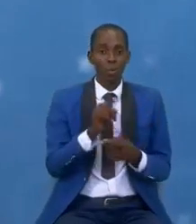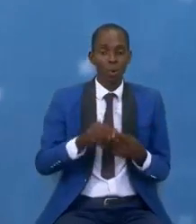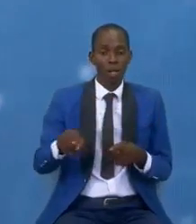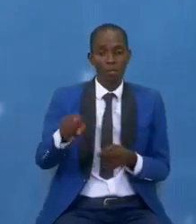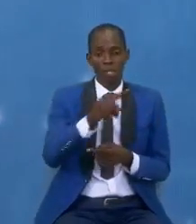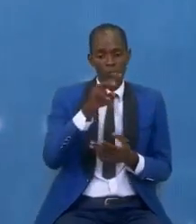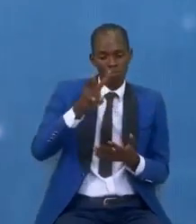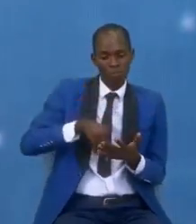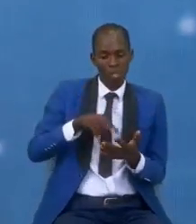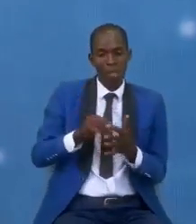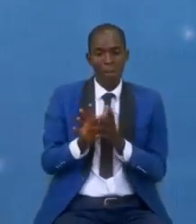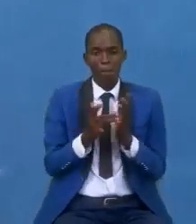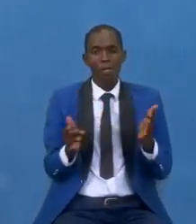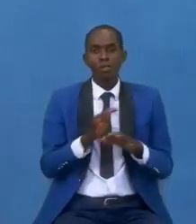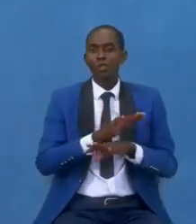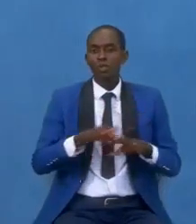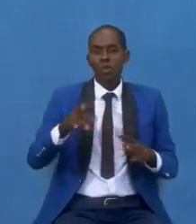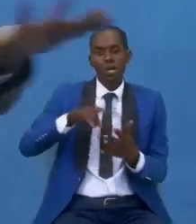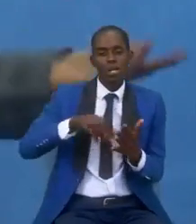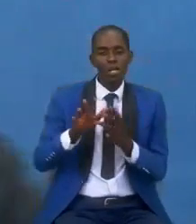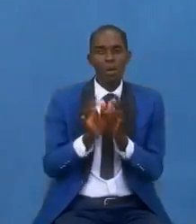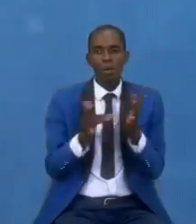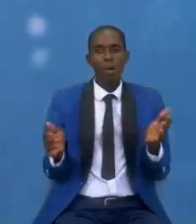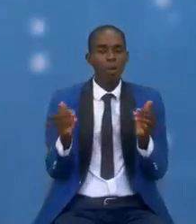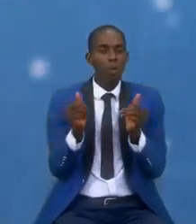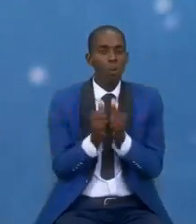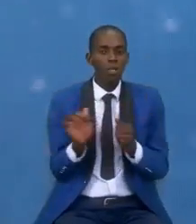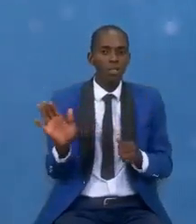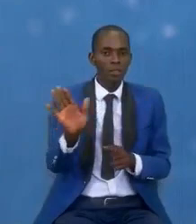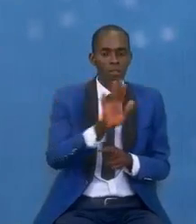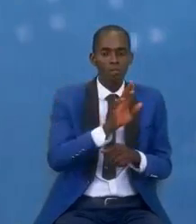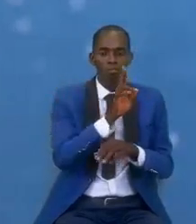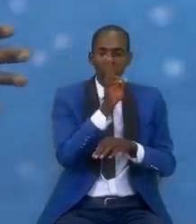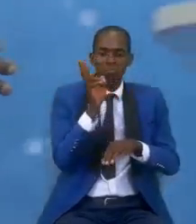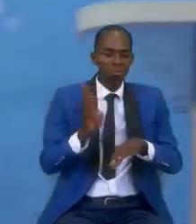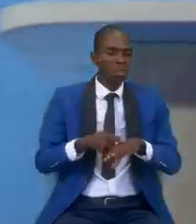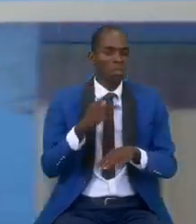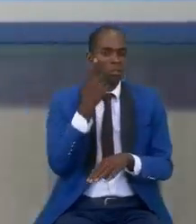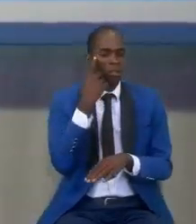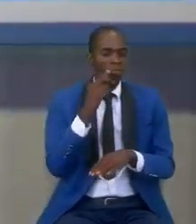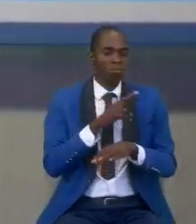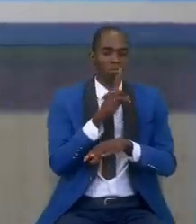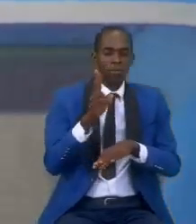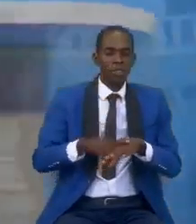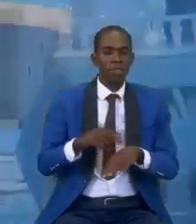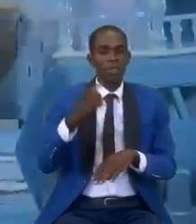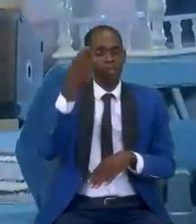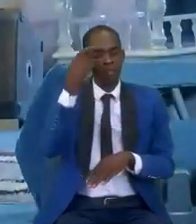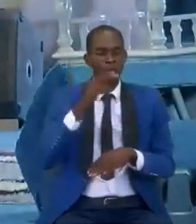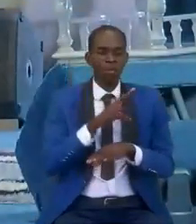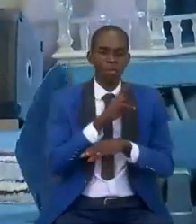natural eyes, their natural mind, their natural understanding. Some people, they wear some